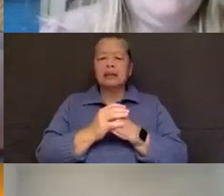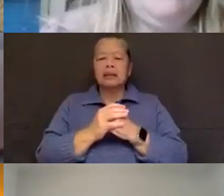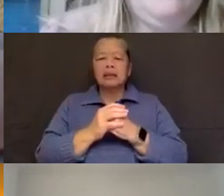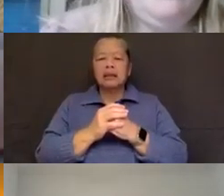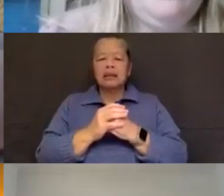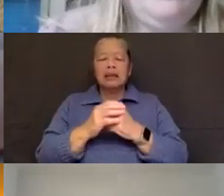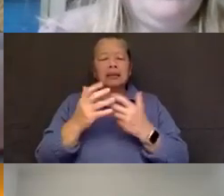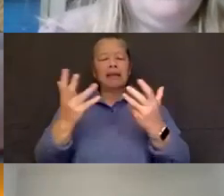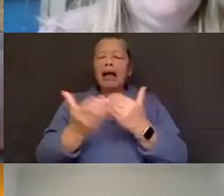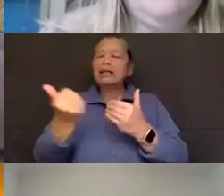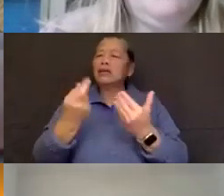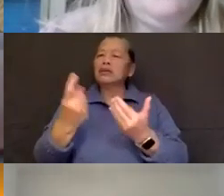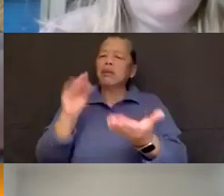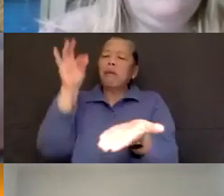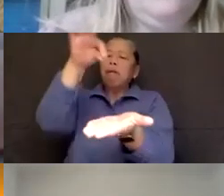in your hand.